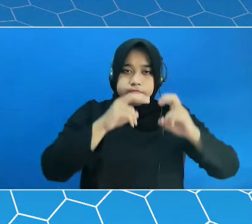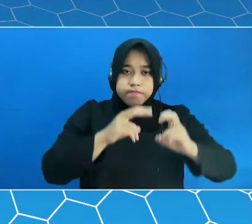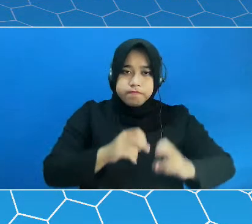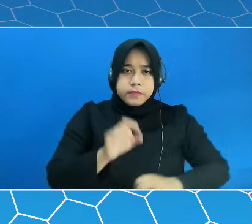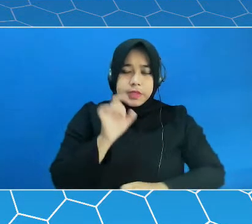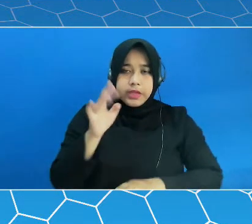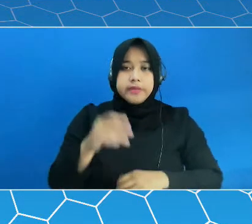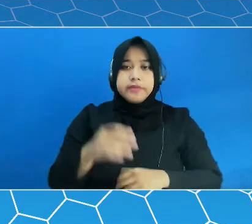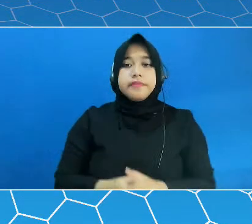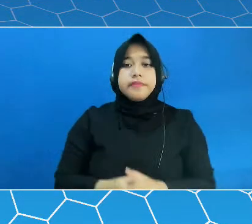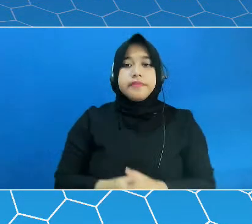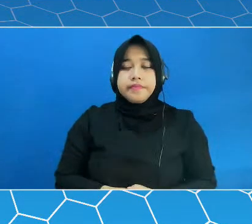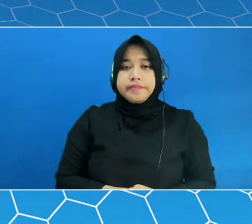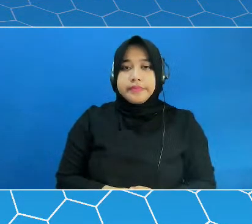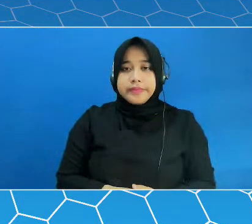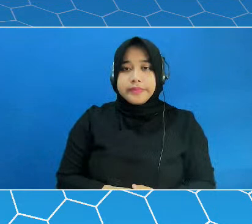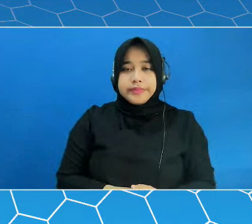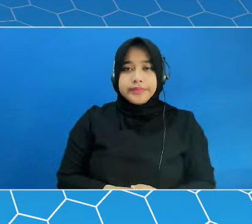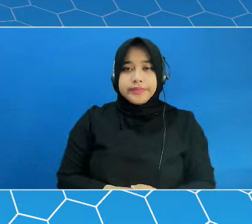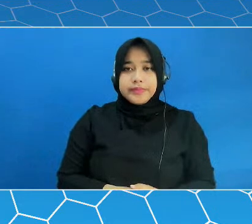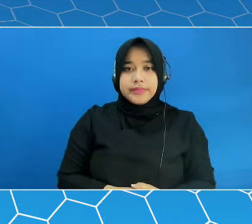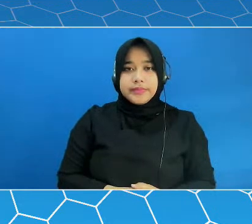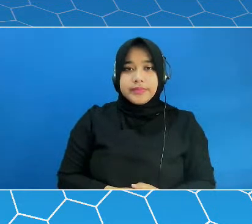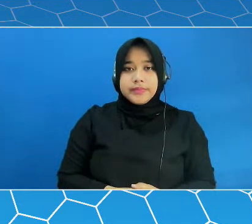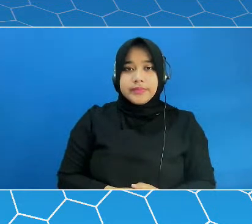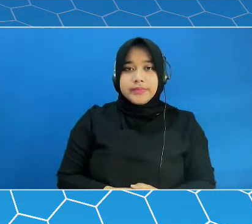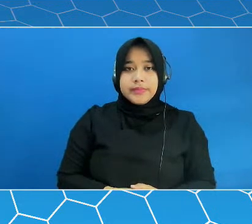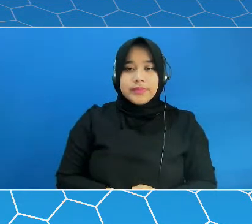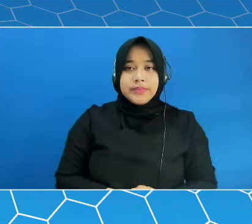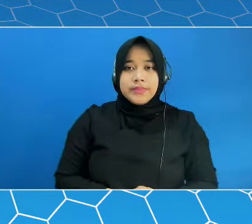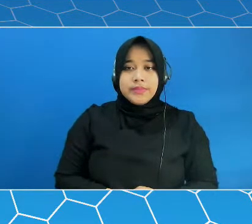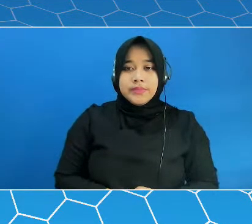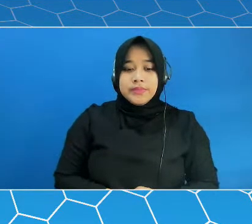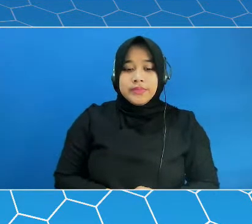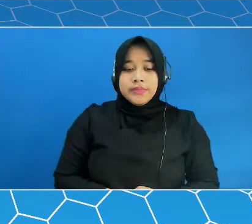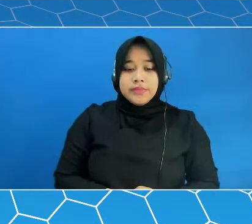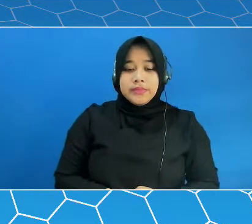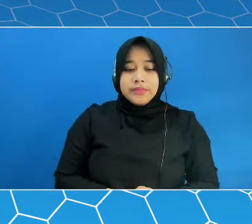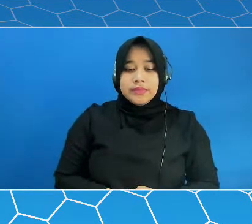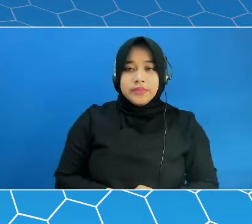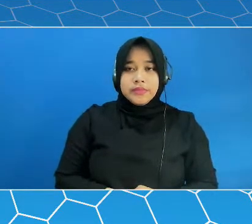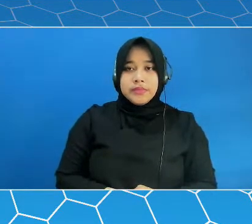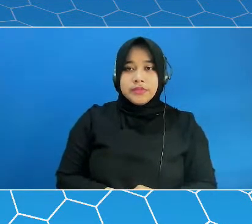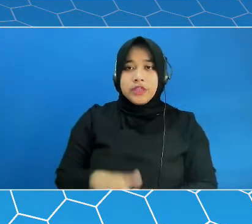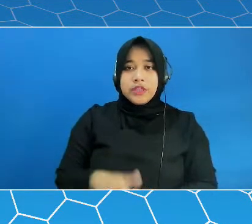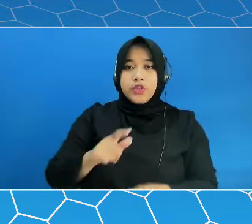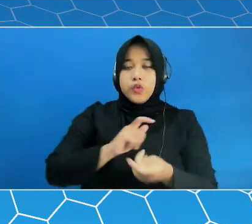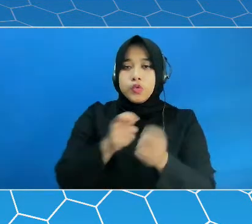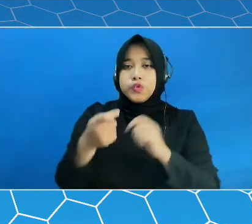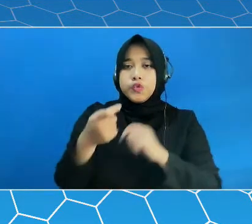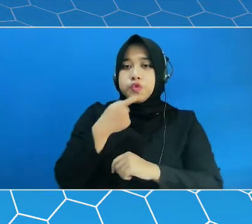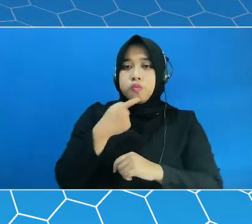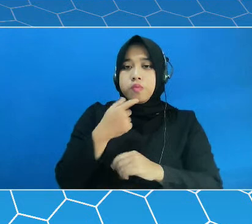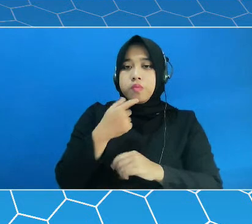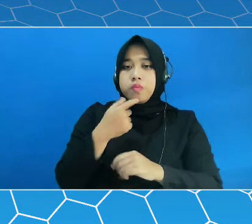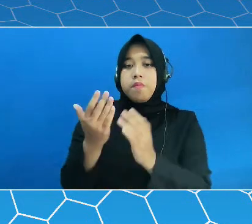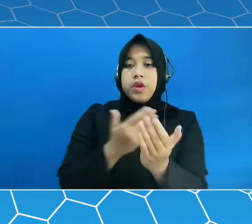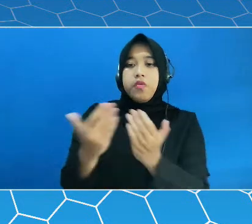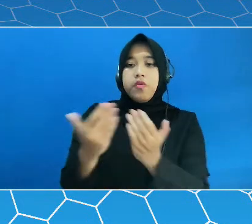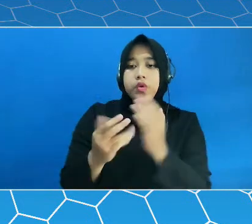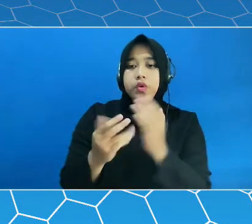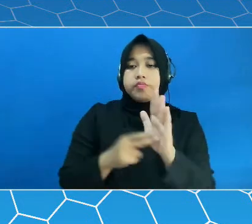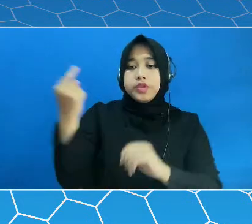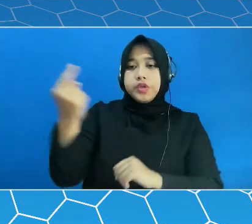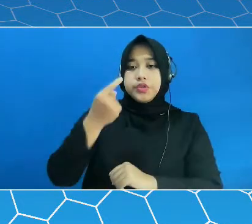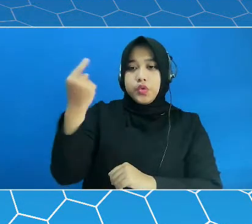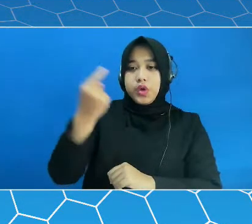of therapies aiming at improving long-term outcomes in patients with COVID-19 post-hospital